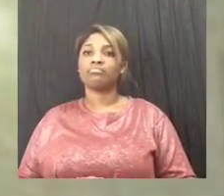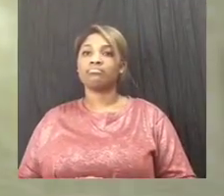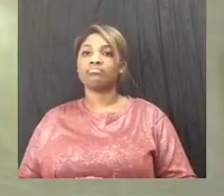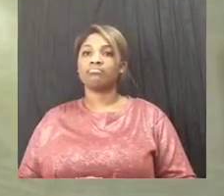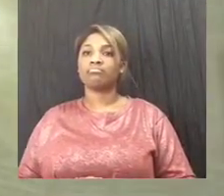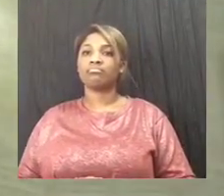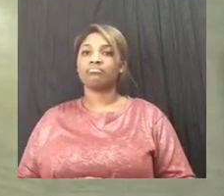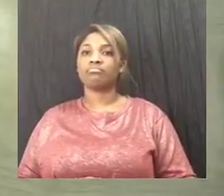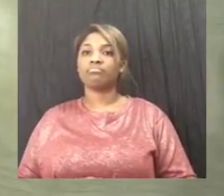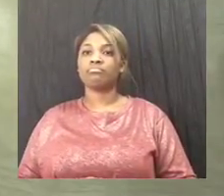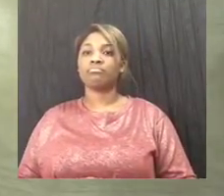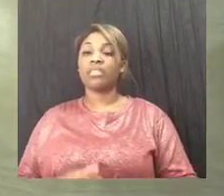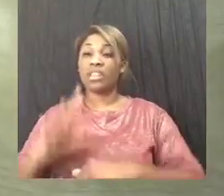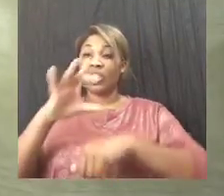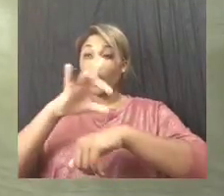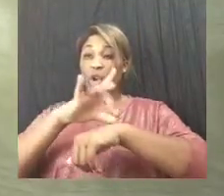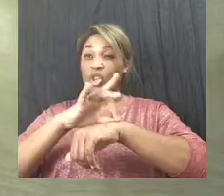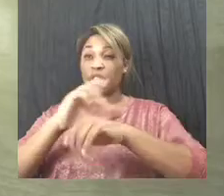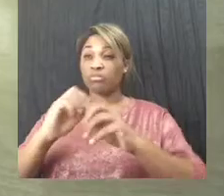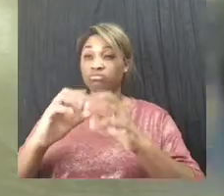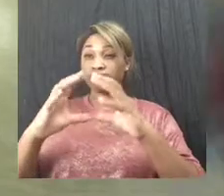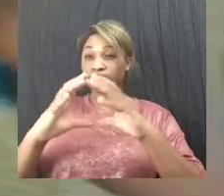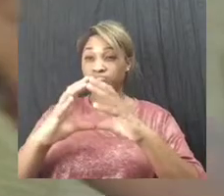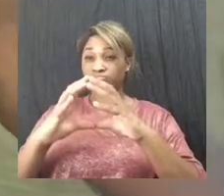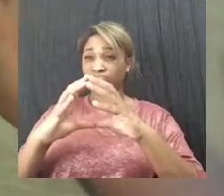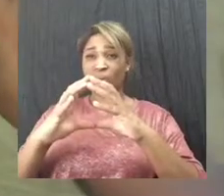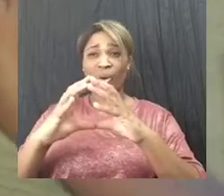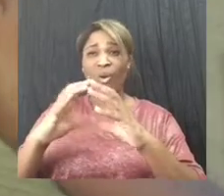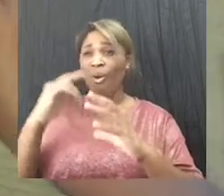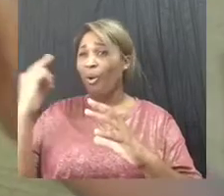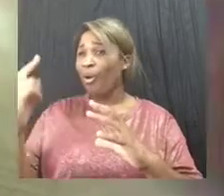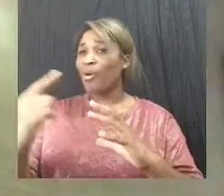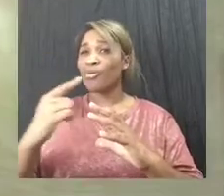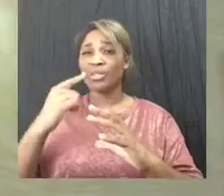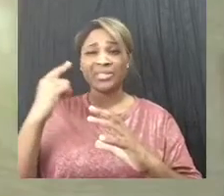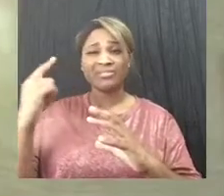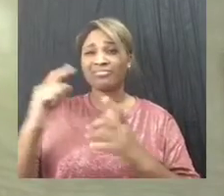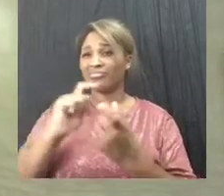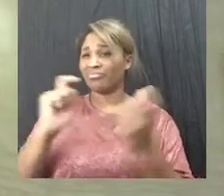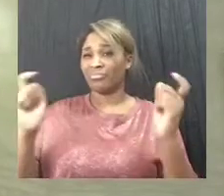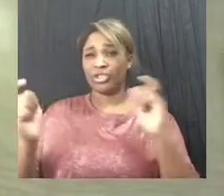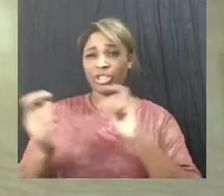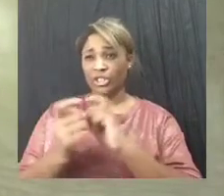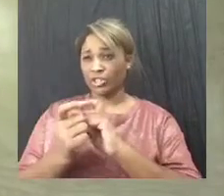The Earth is constantly changing.